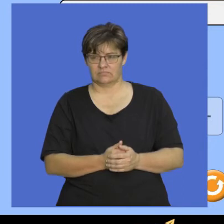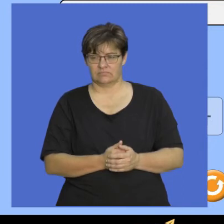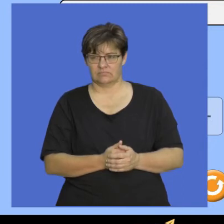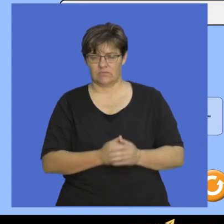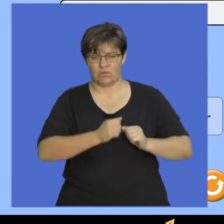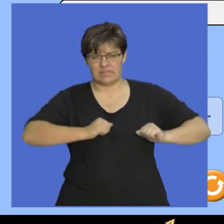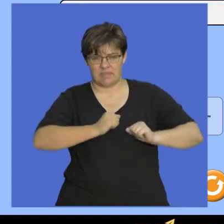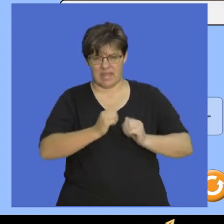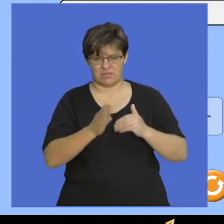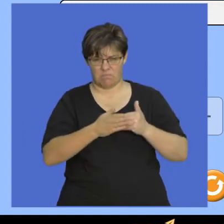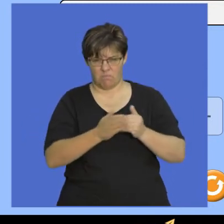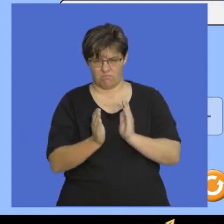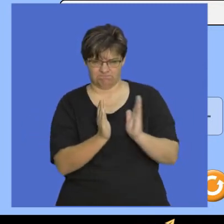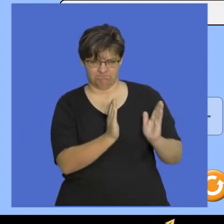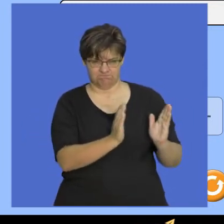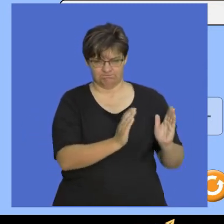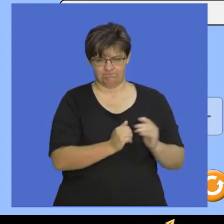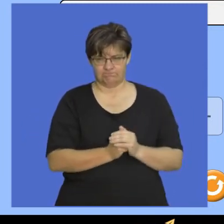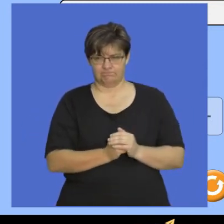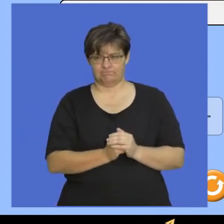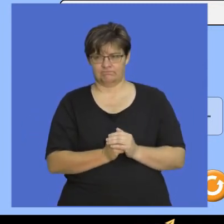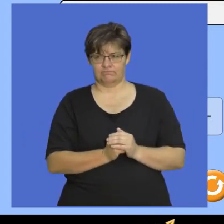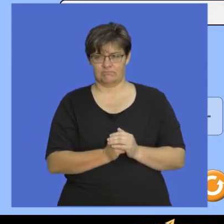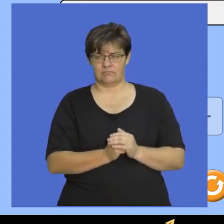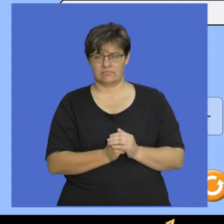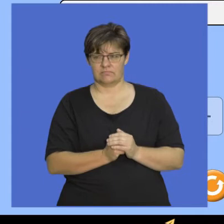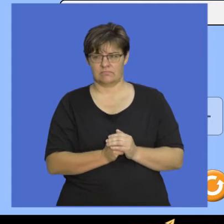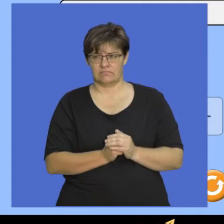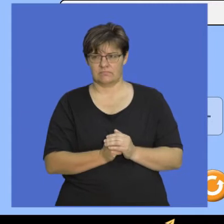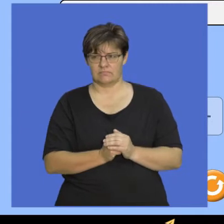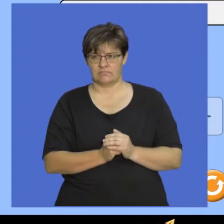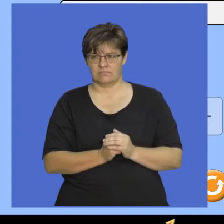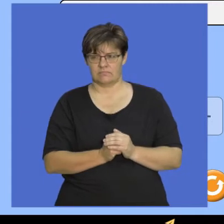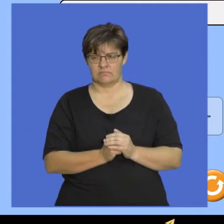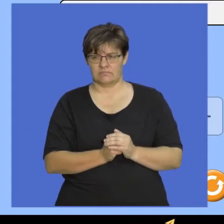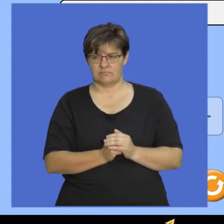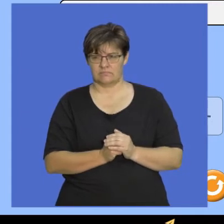Okay, just to create more space for that. Okay, so that's our